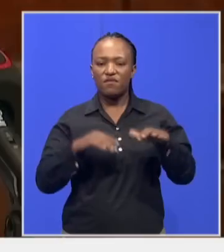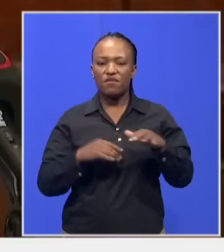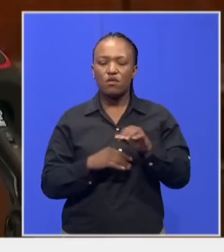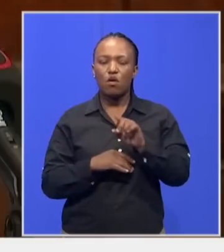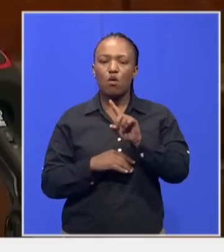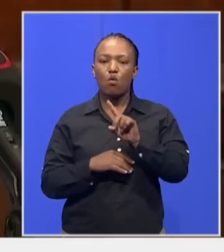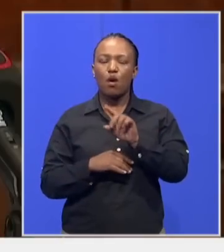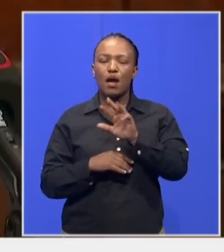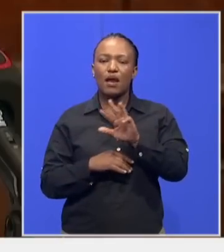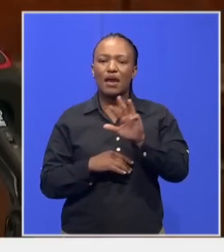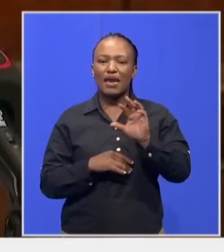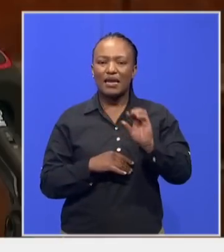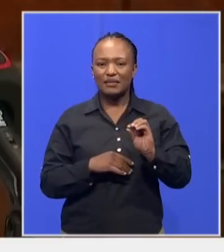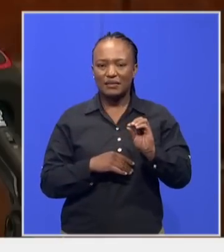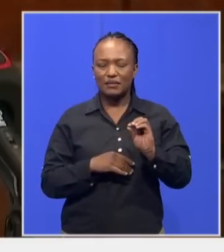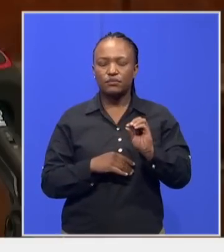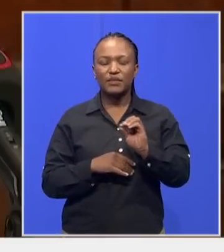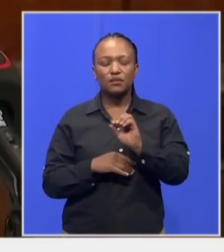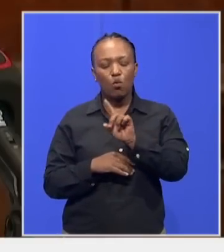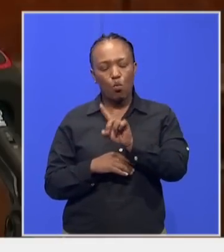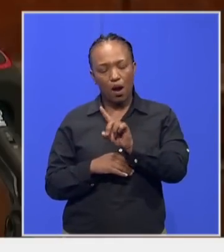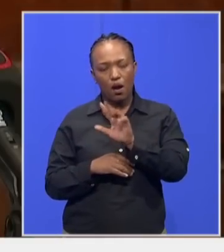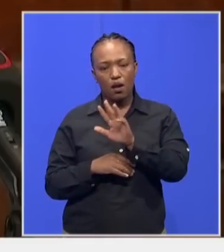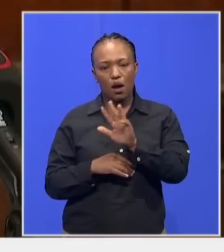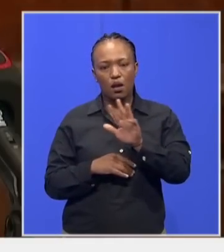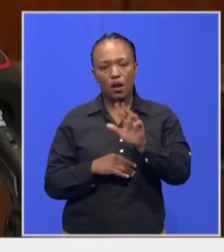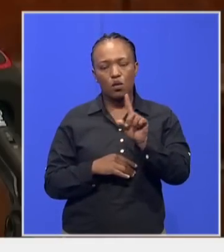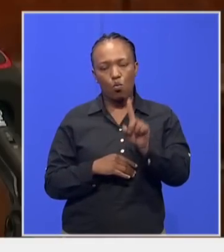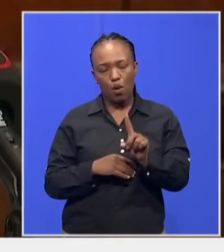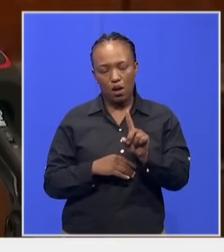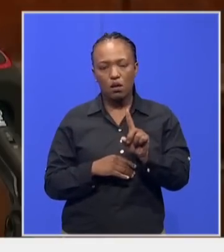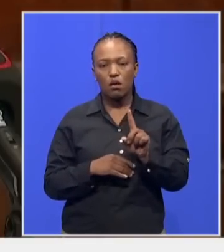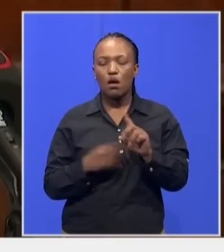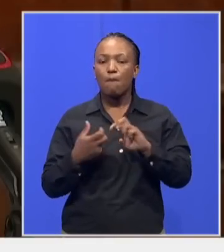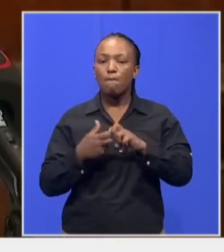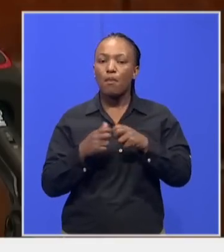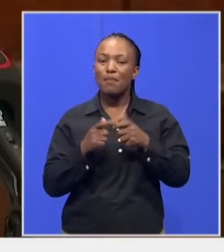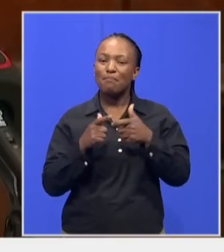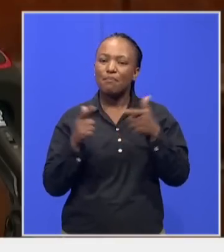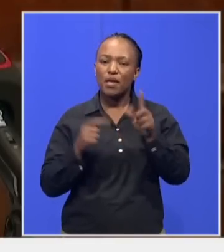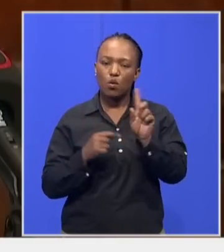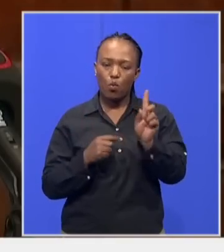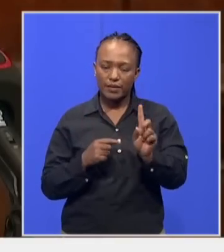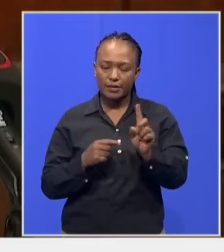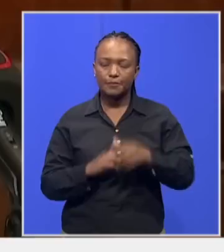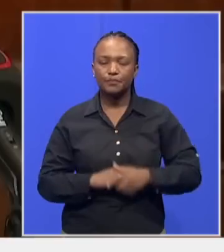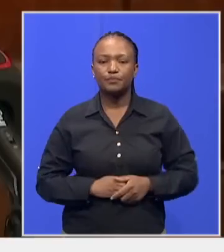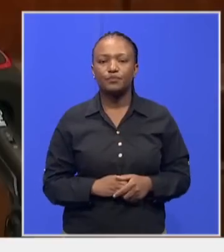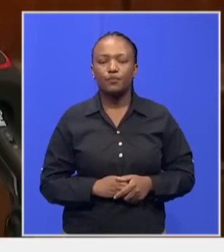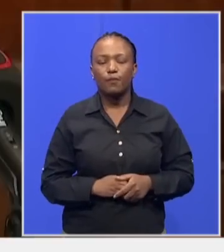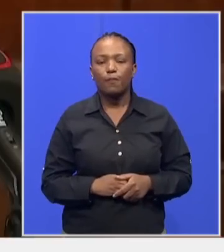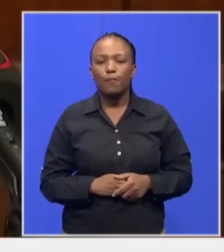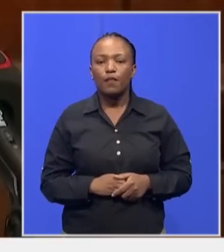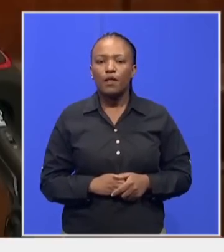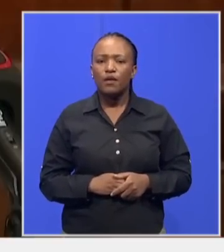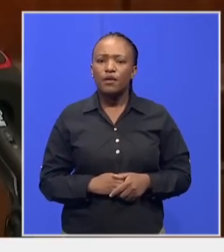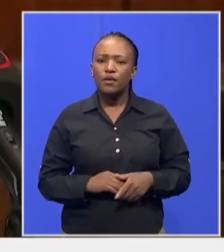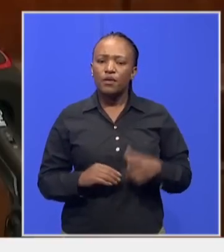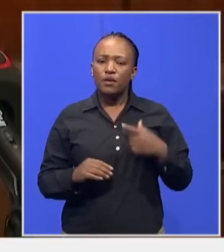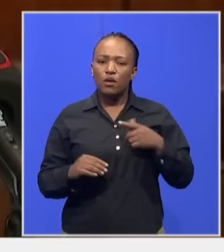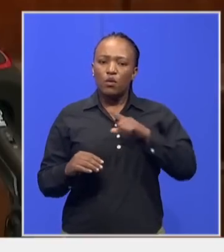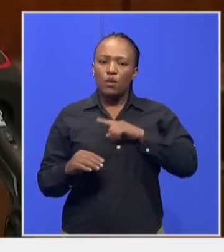1991. So what are the two big problems they are experiencing there? The first one is in the delays in